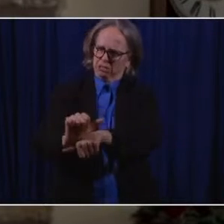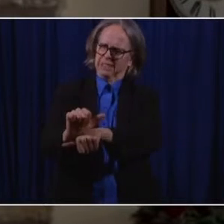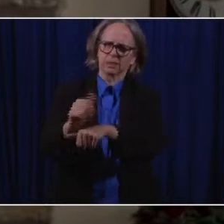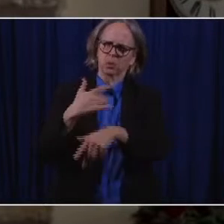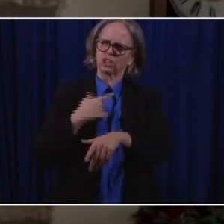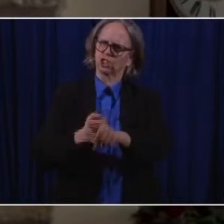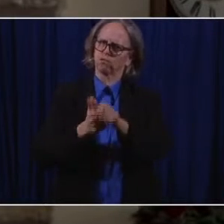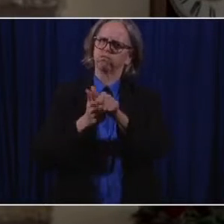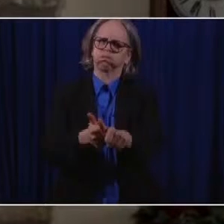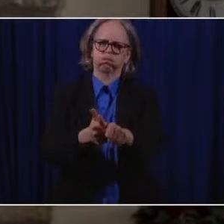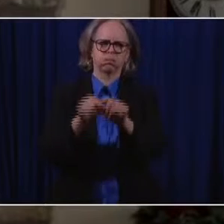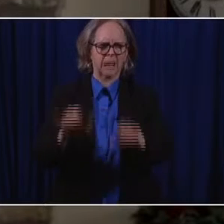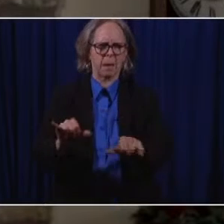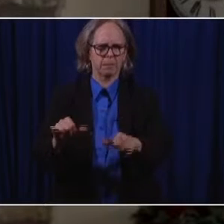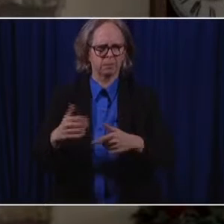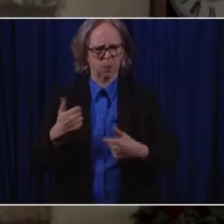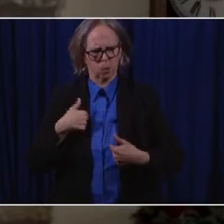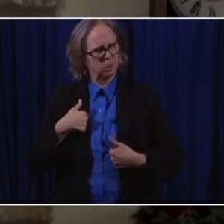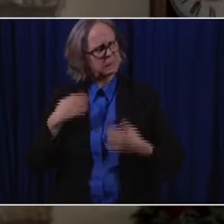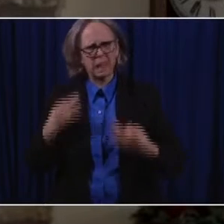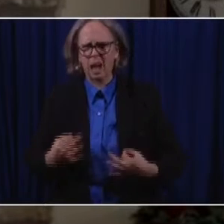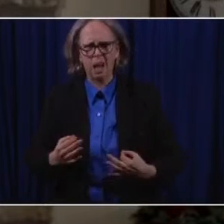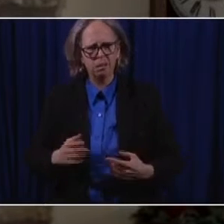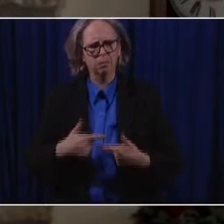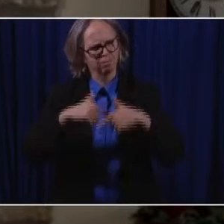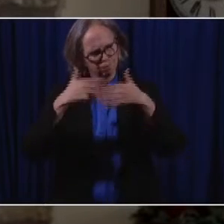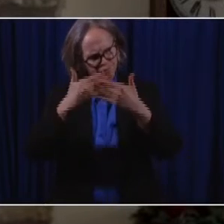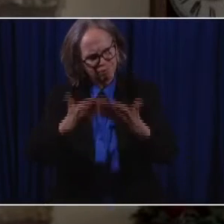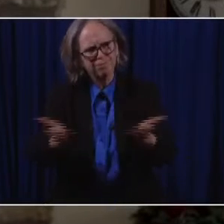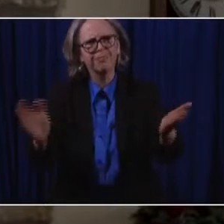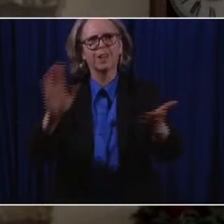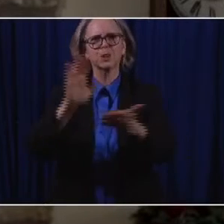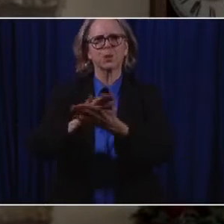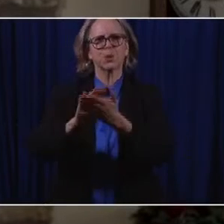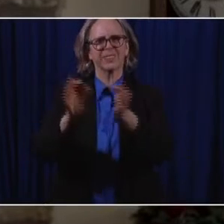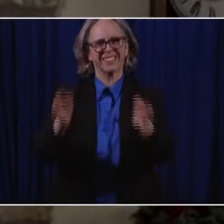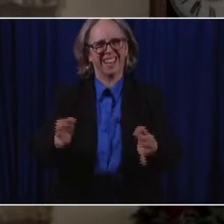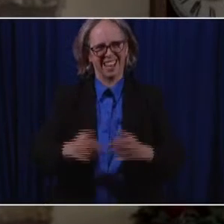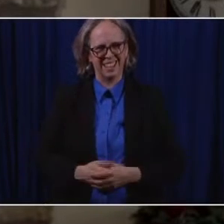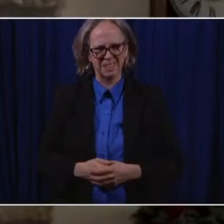able to start however they wanted to start. So that decision was made.